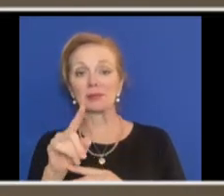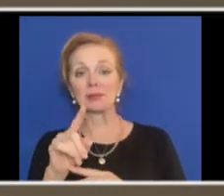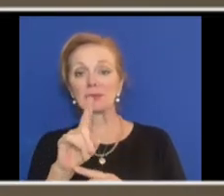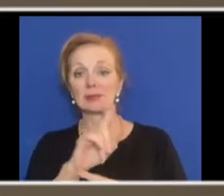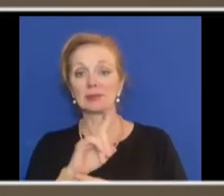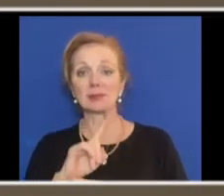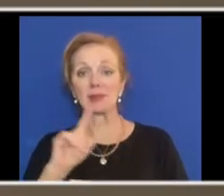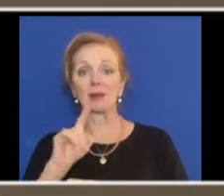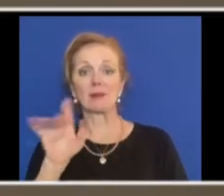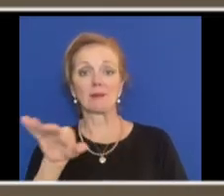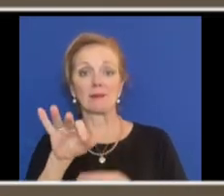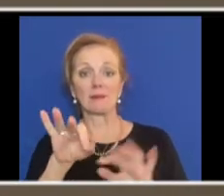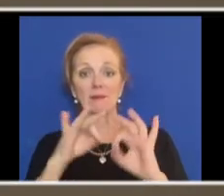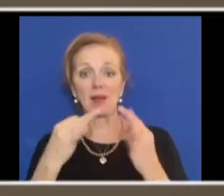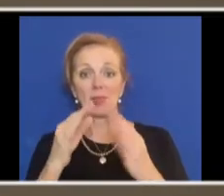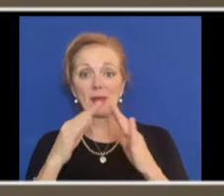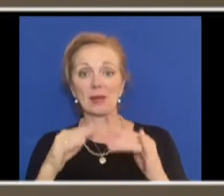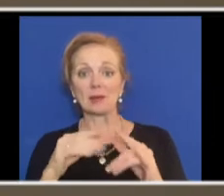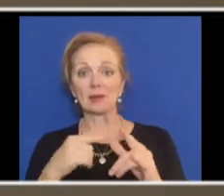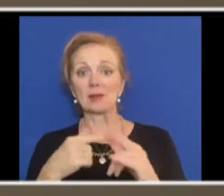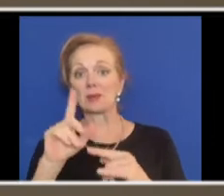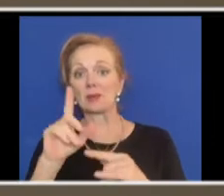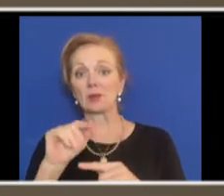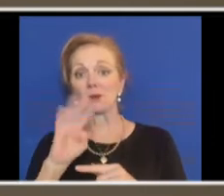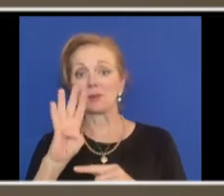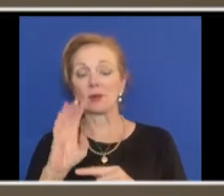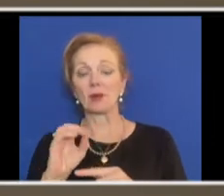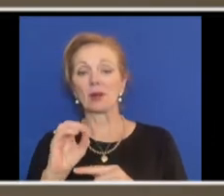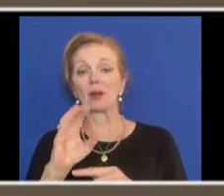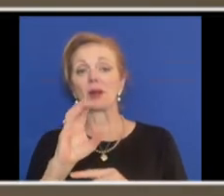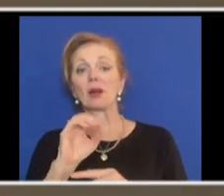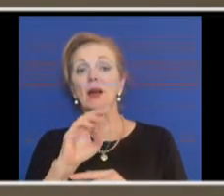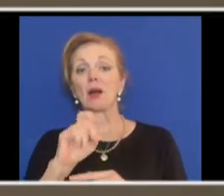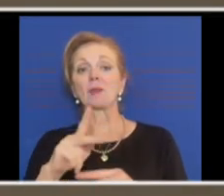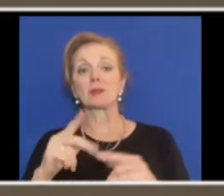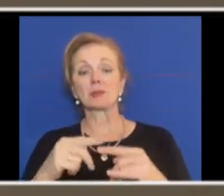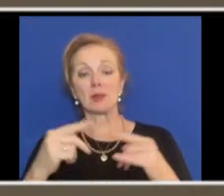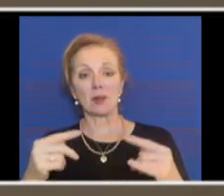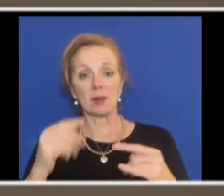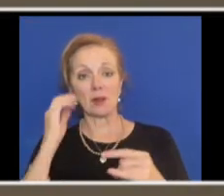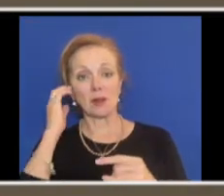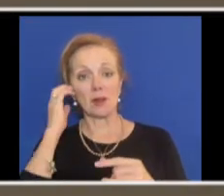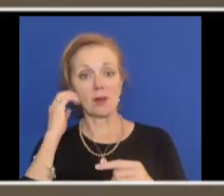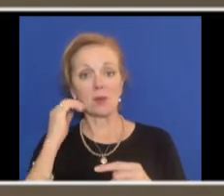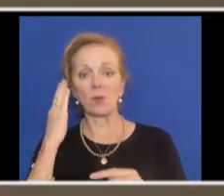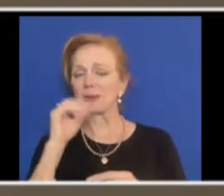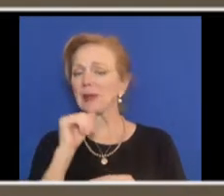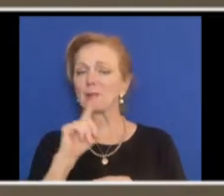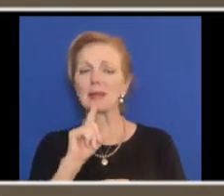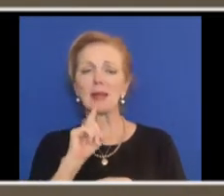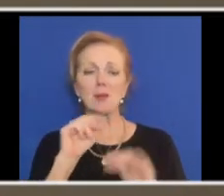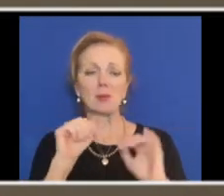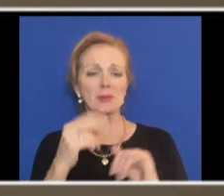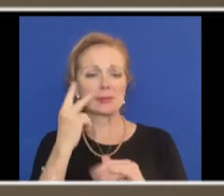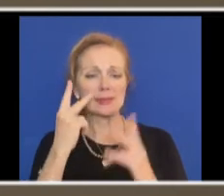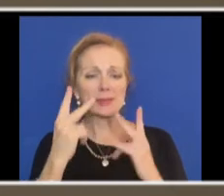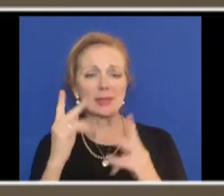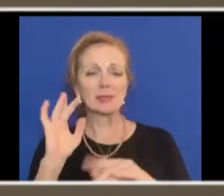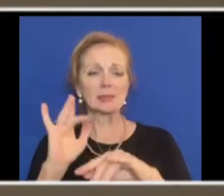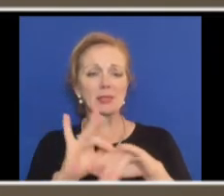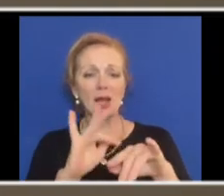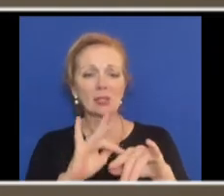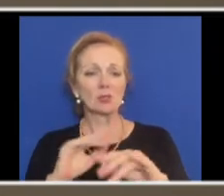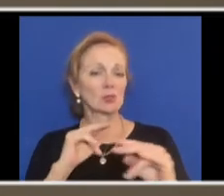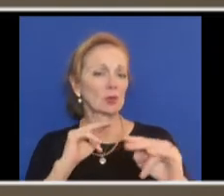to be preserved the 2040 comp plan and the Udo does the opposite of that by right you will not be able to see touch or negotiate